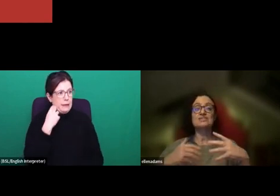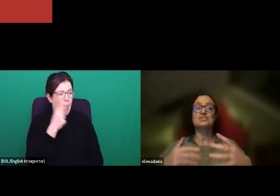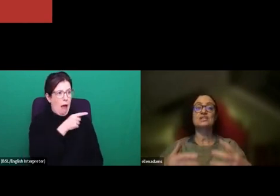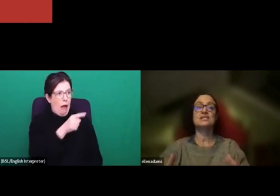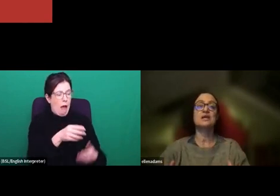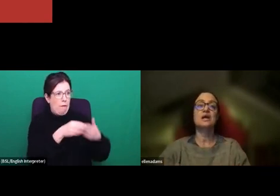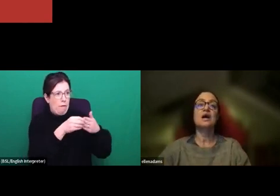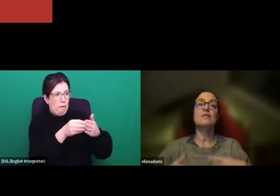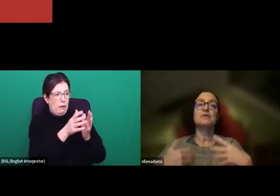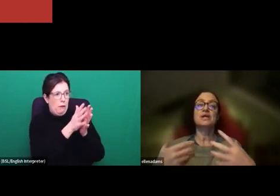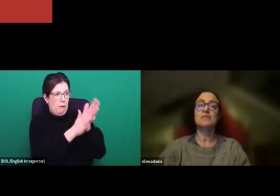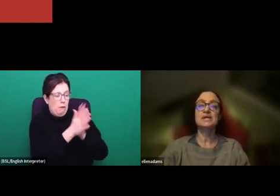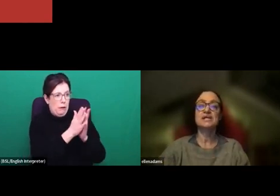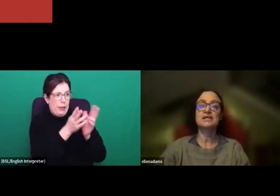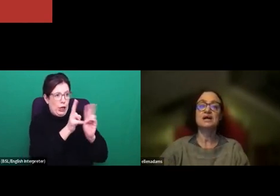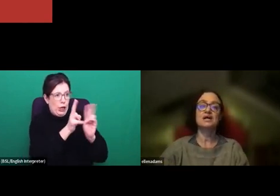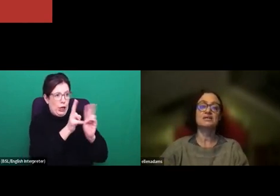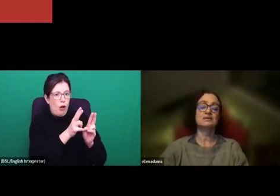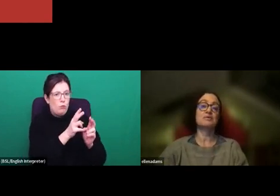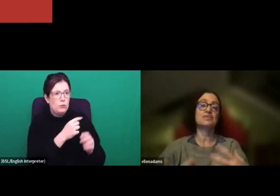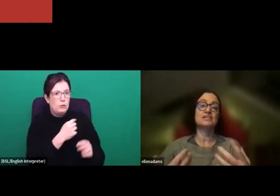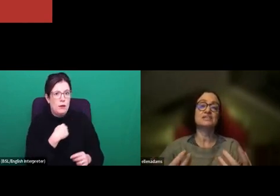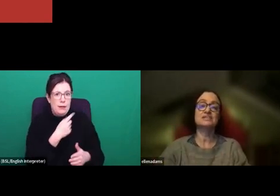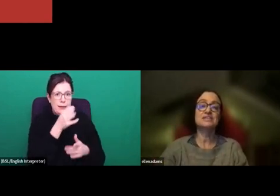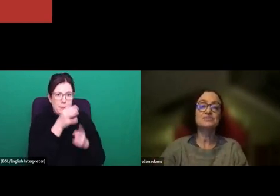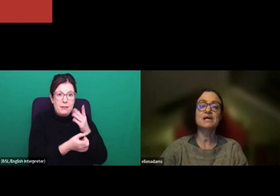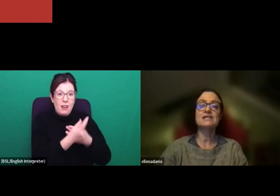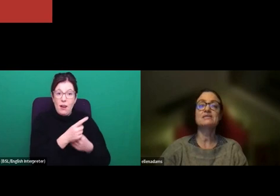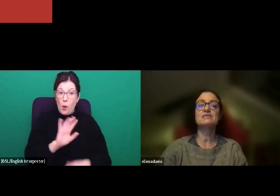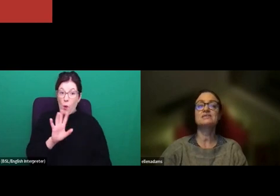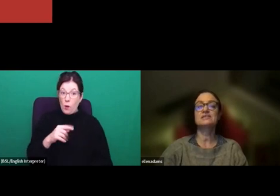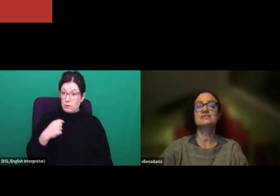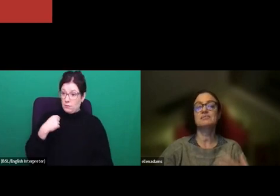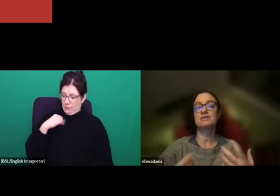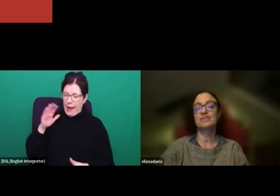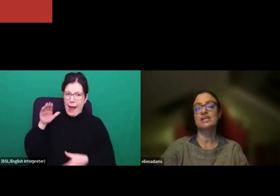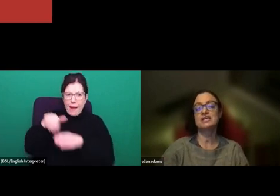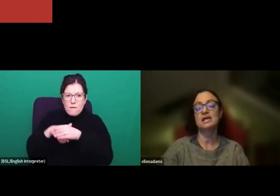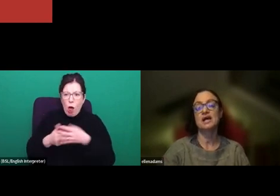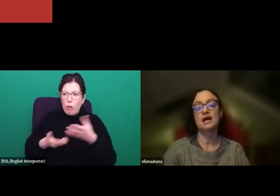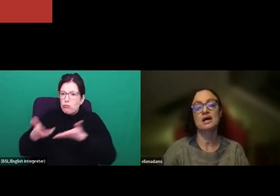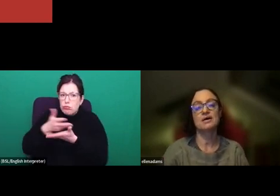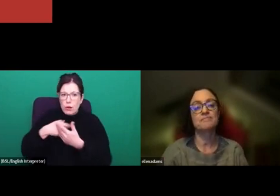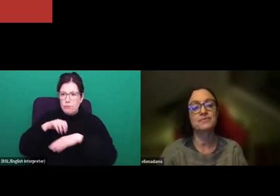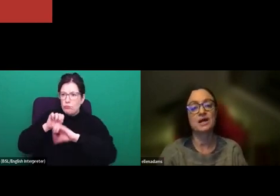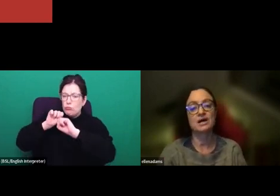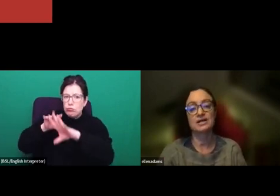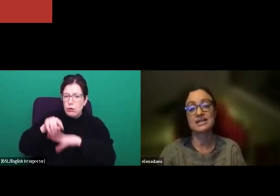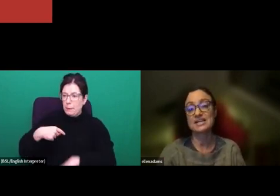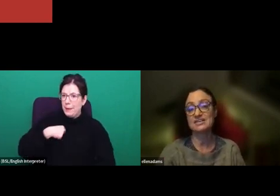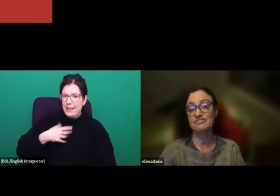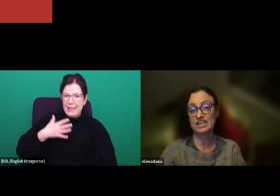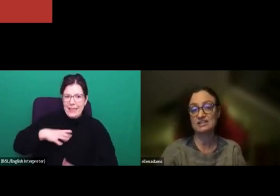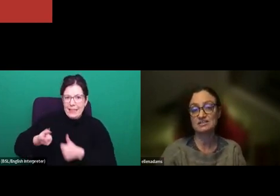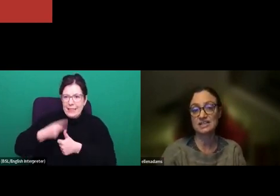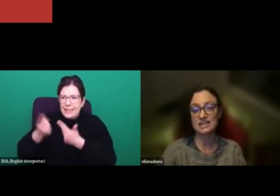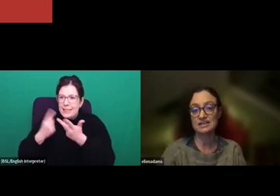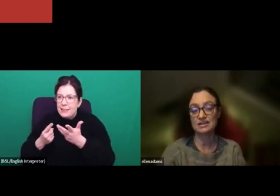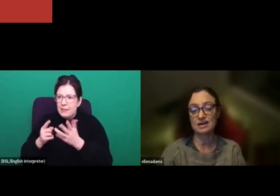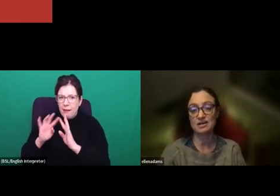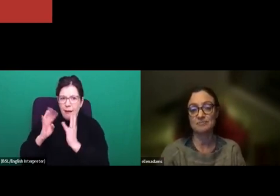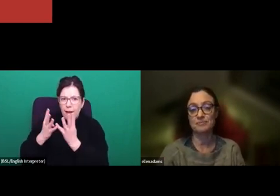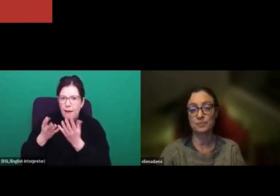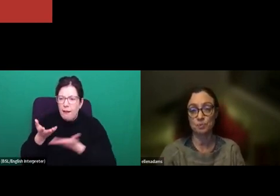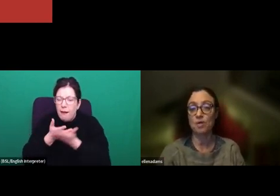of actually becoming some of the decision makers and some of the key figures